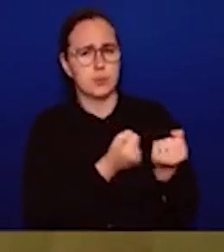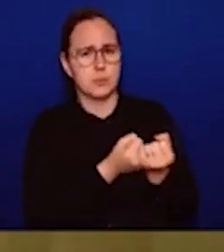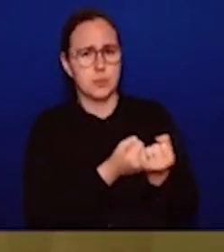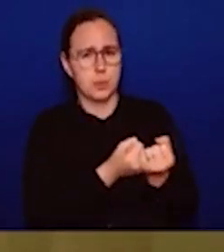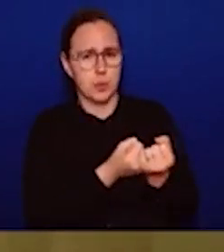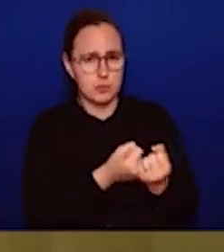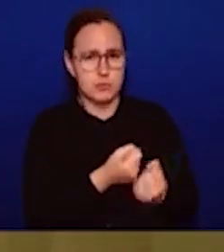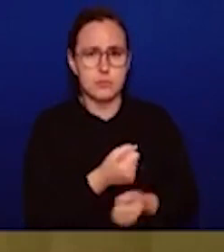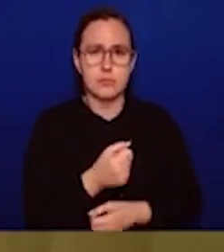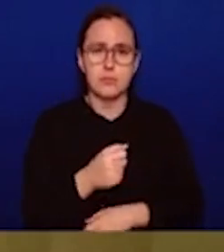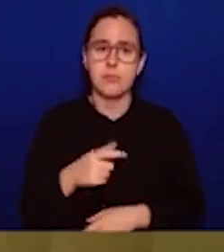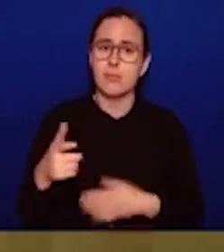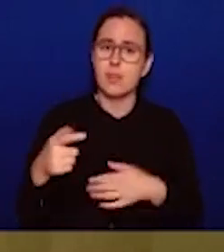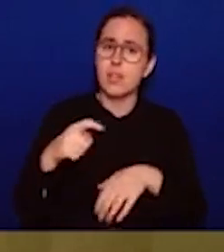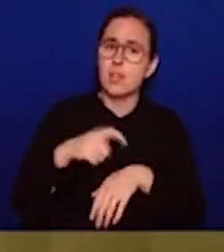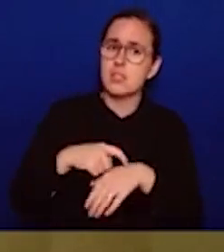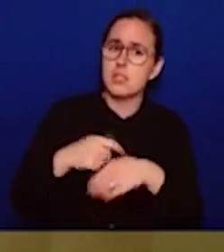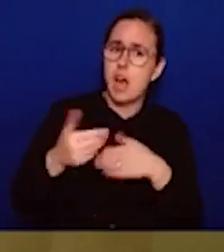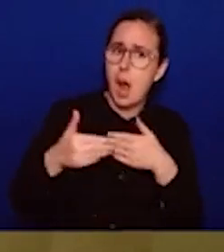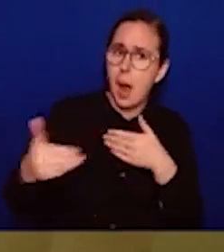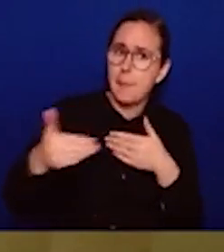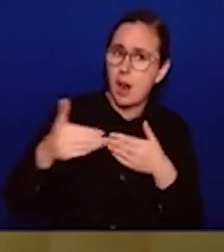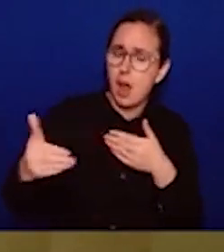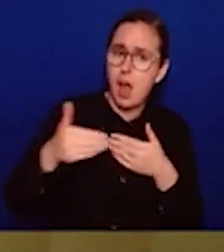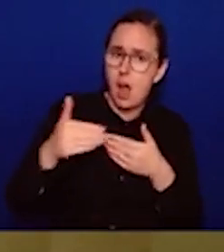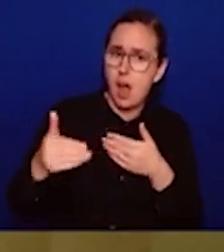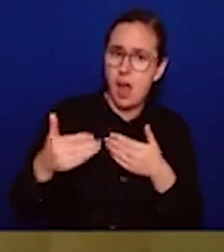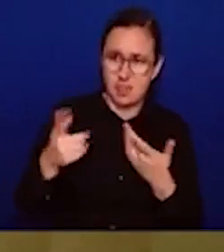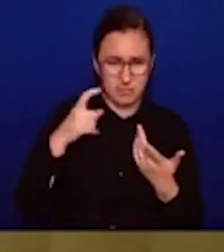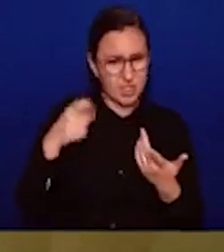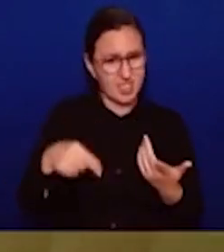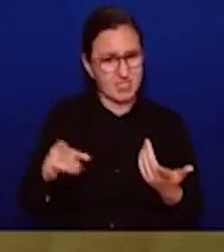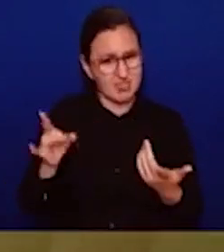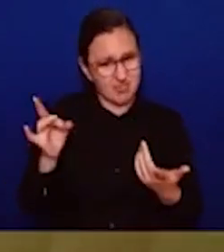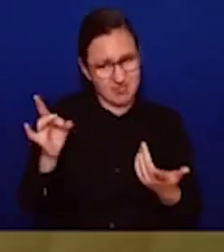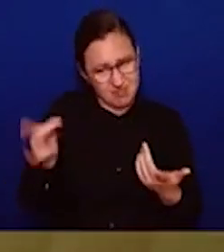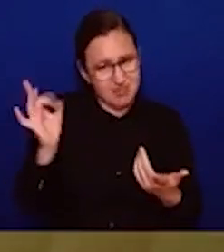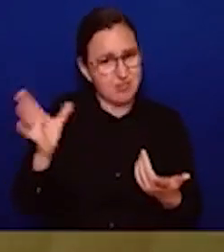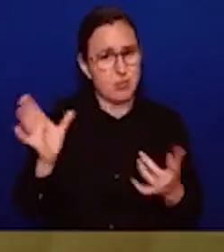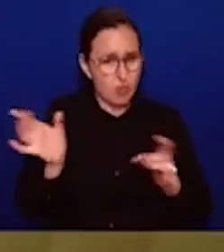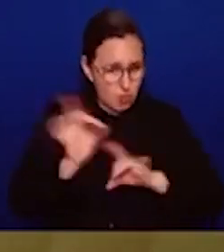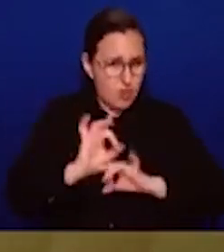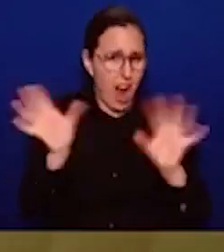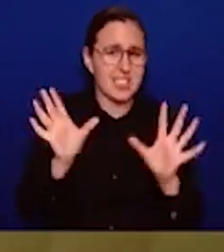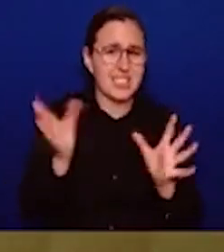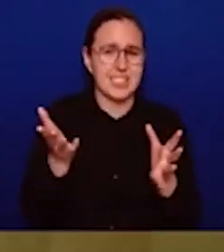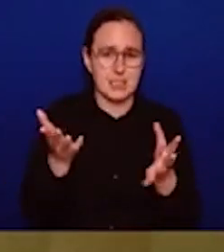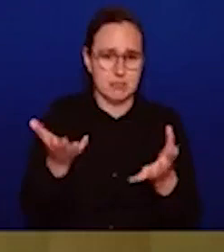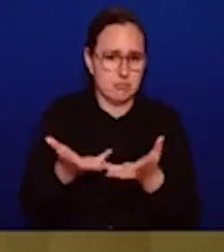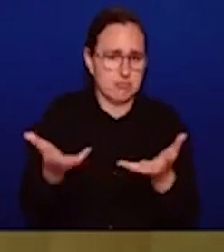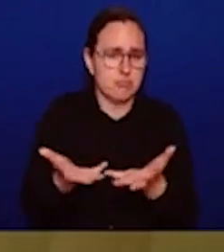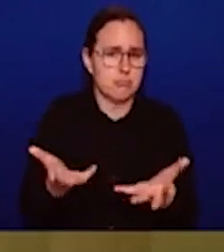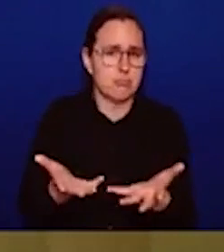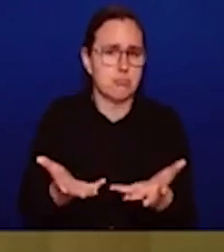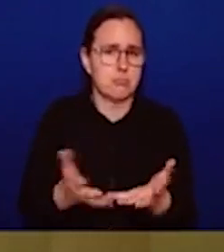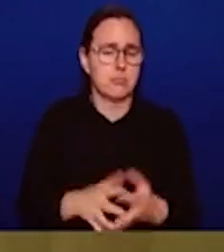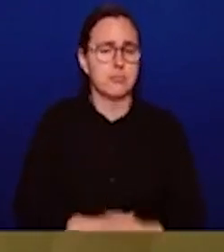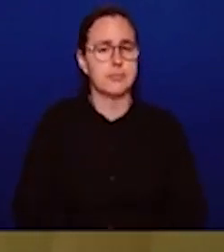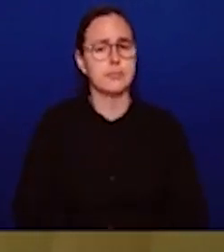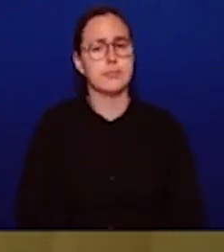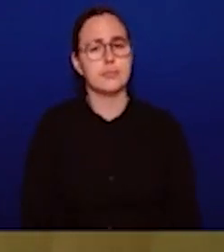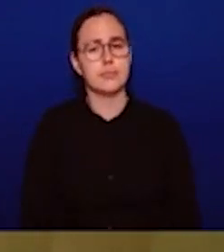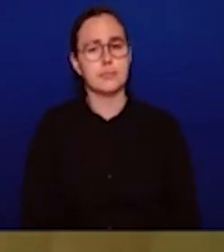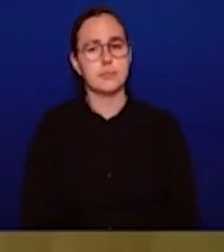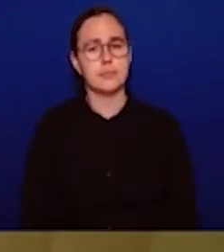on. So British Columbia has led the way nationally in responding to the opioid overdose